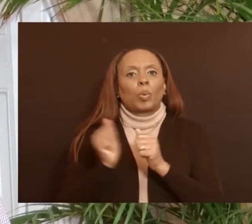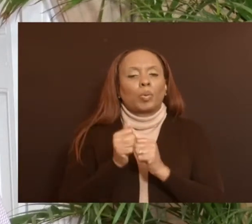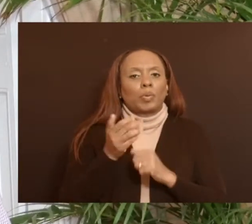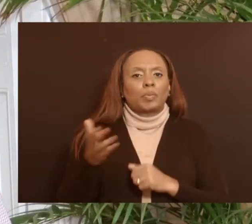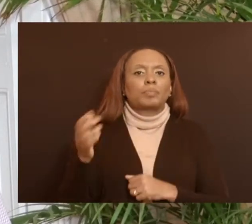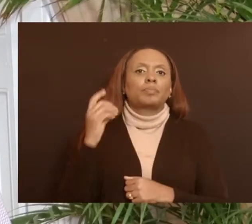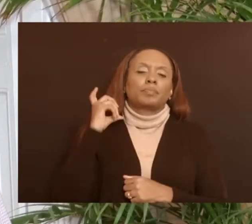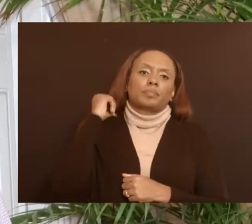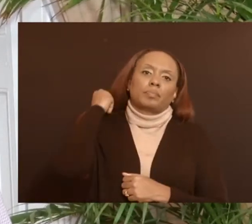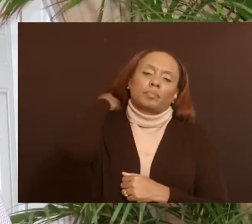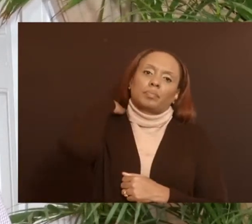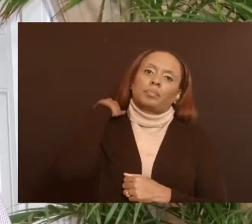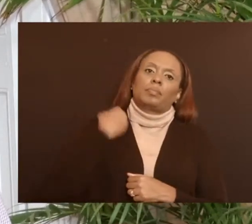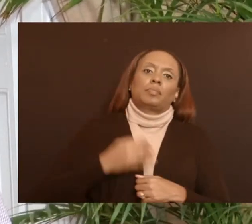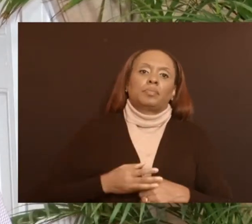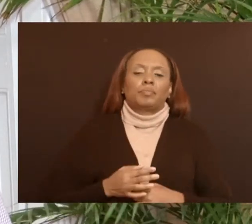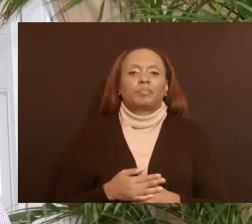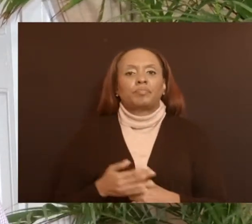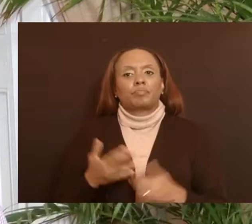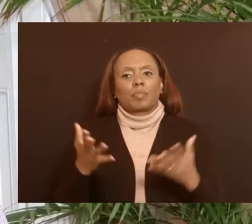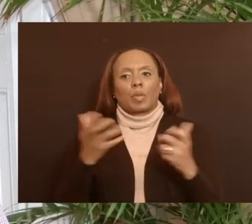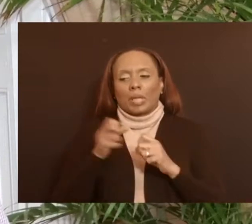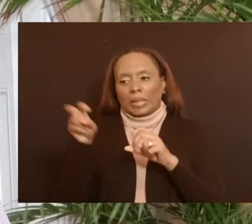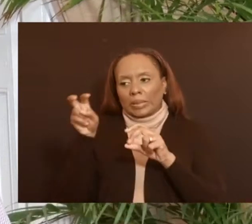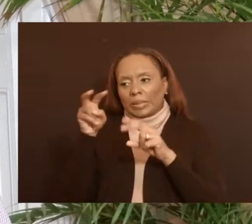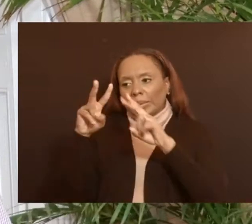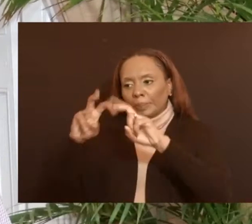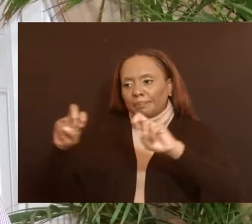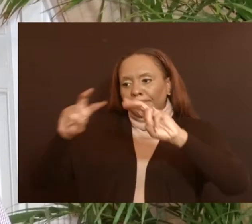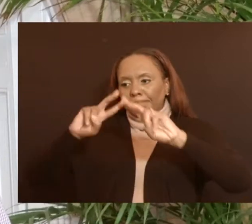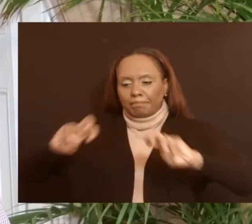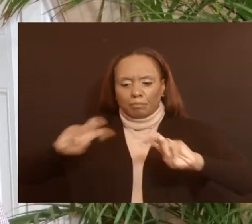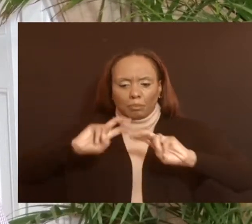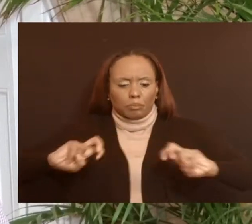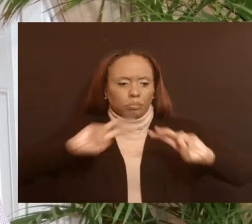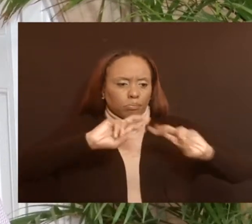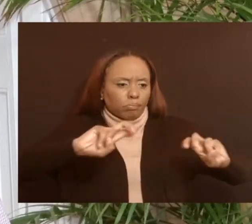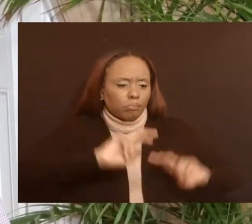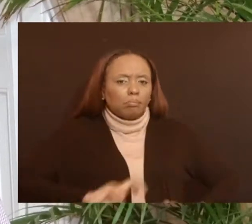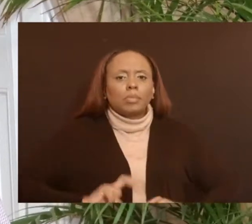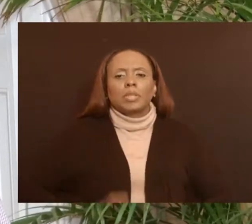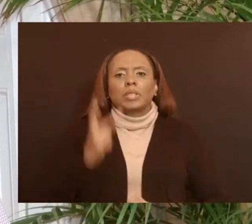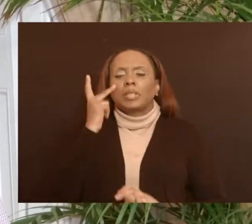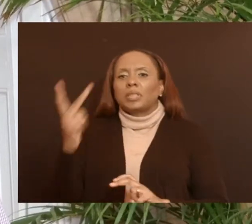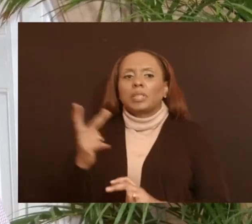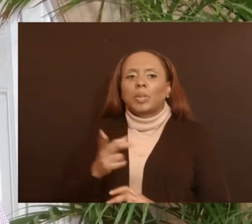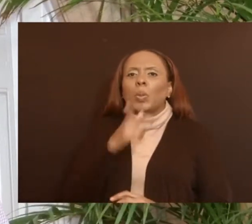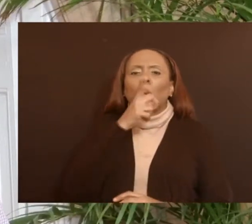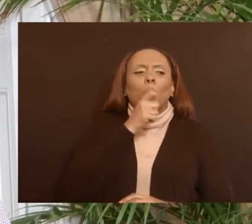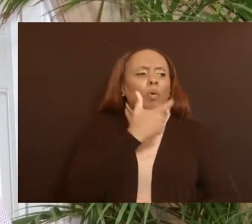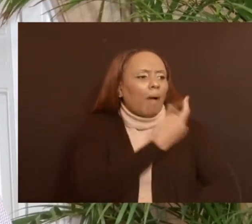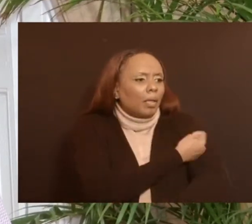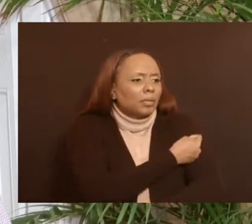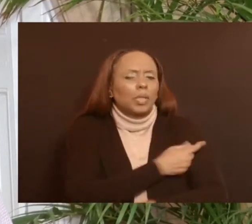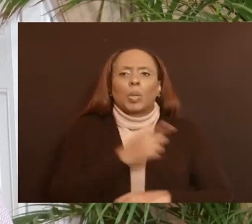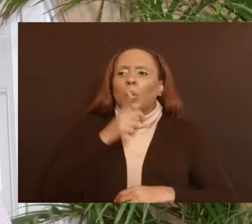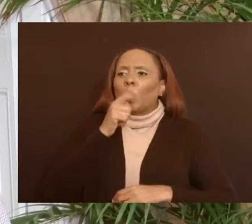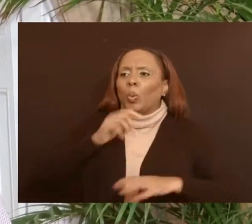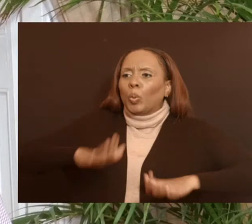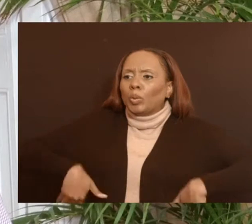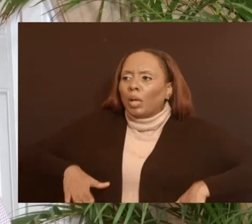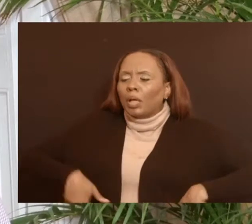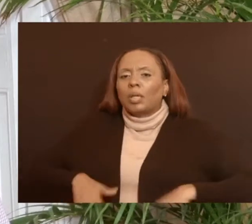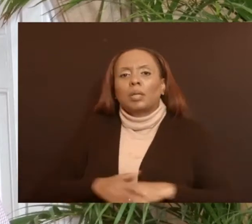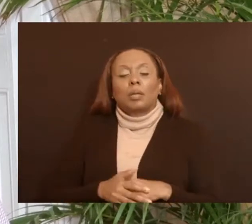an audit of all the healthcare facilities with respect to who is vaccinated, the type of staff that